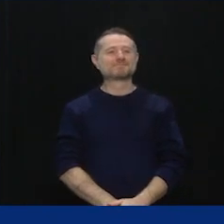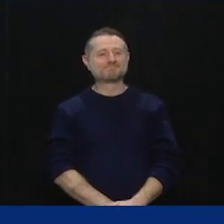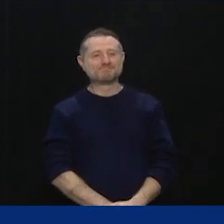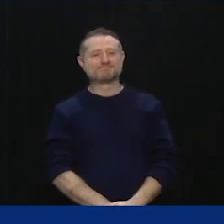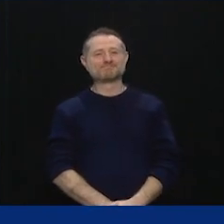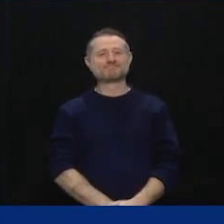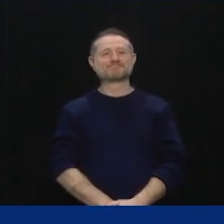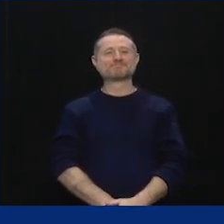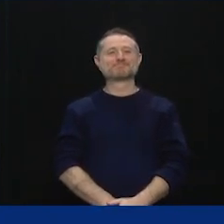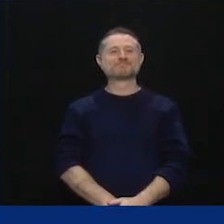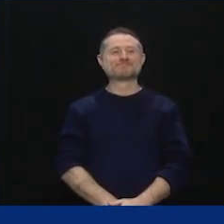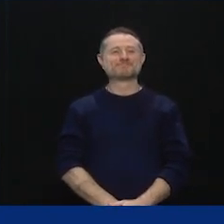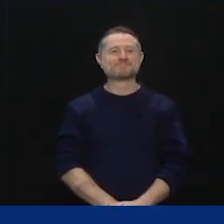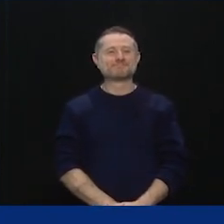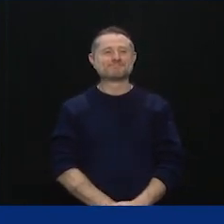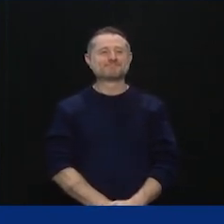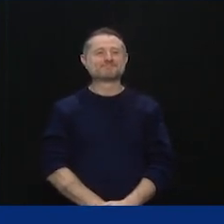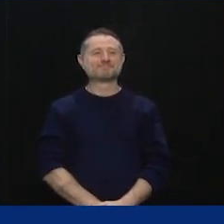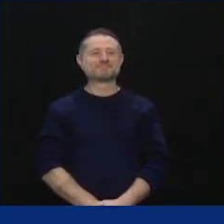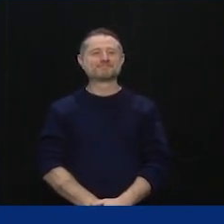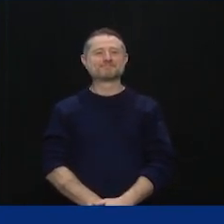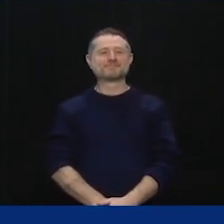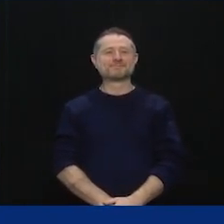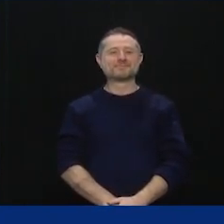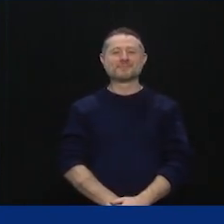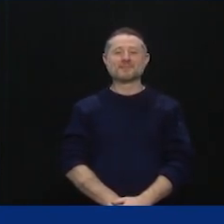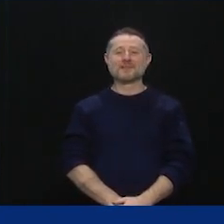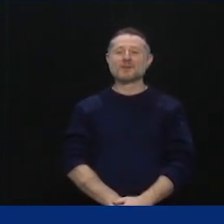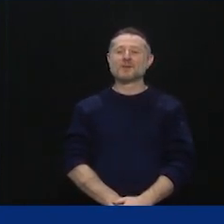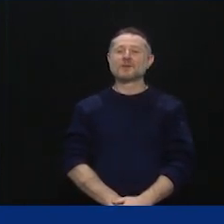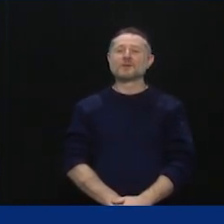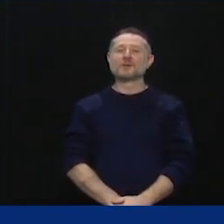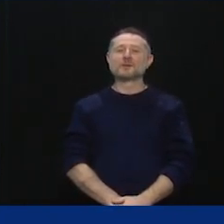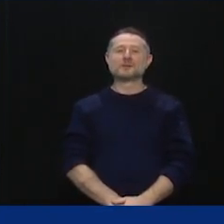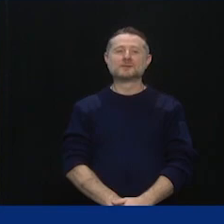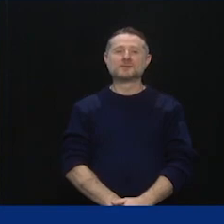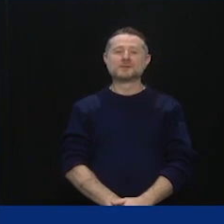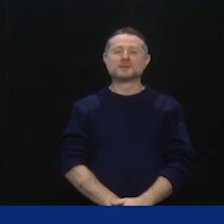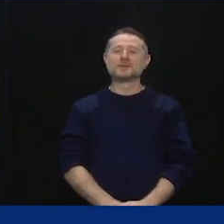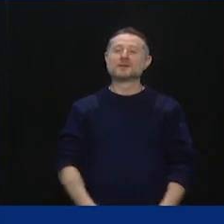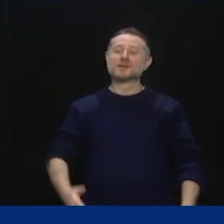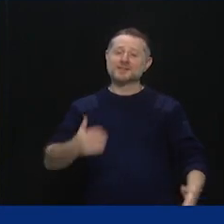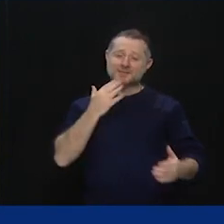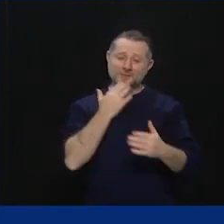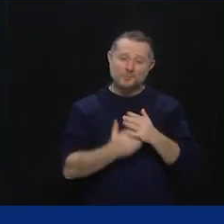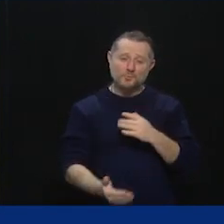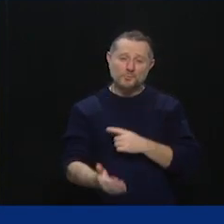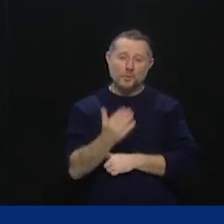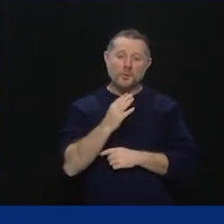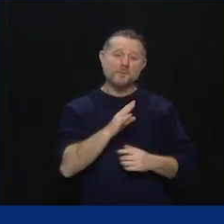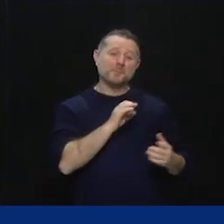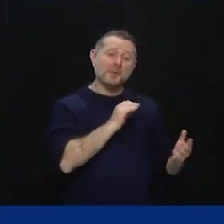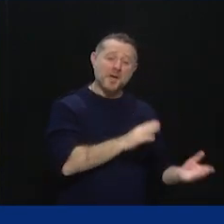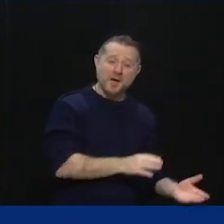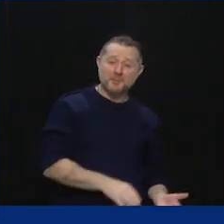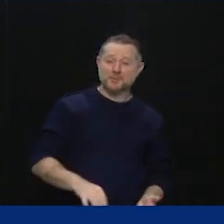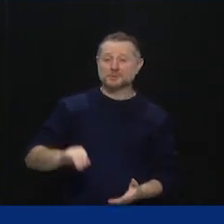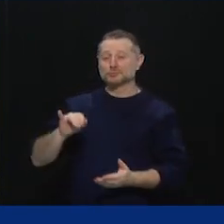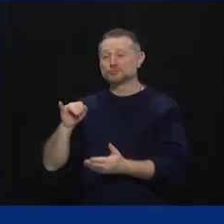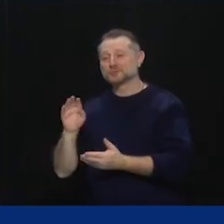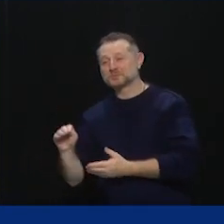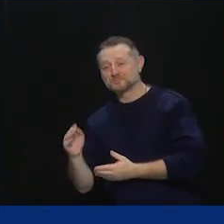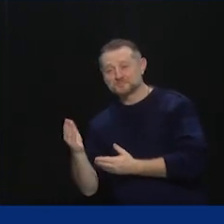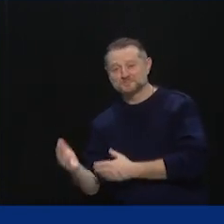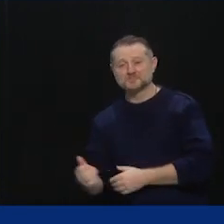Thanks. Good to see you. Good to see you. Good morning. Like Bob and Jim, I feel like I should start out by thanking my